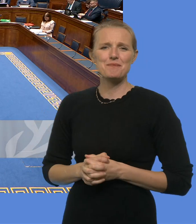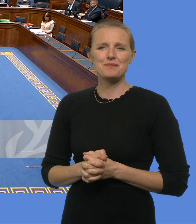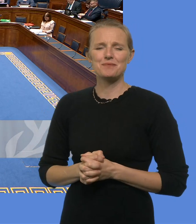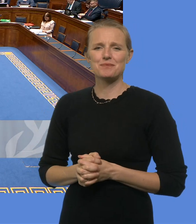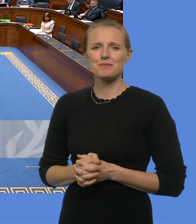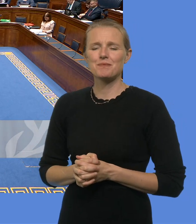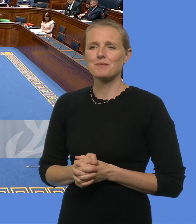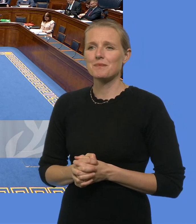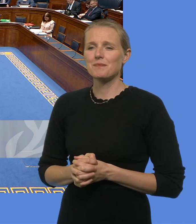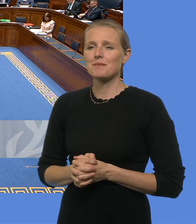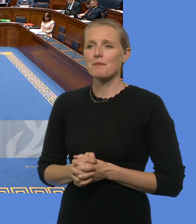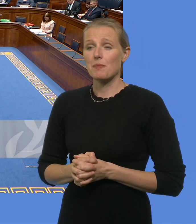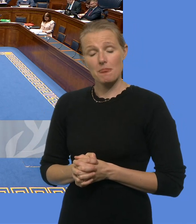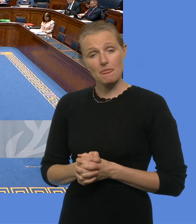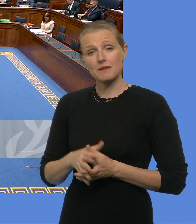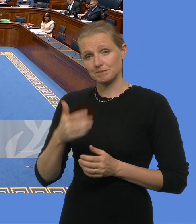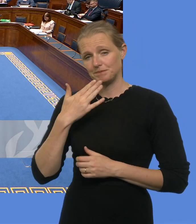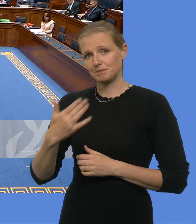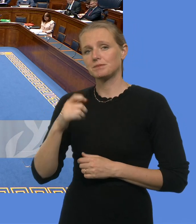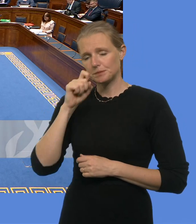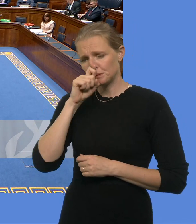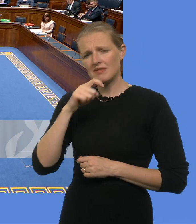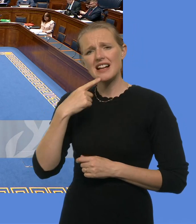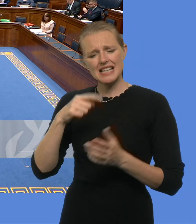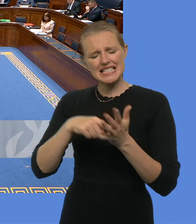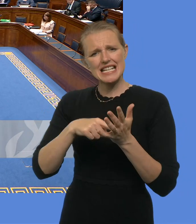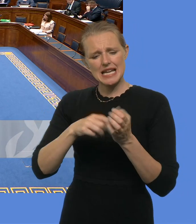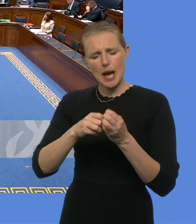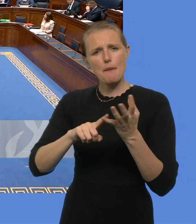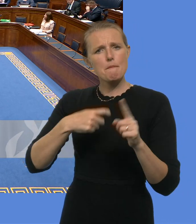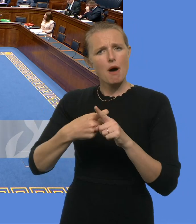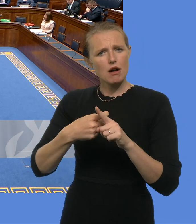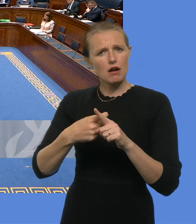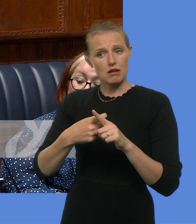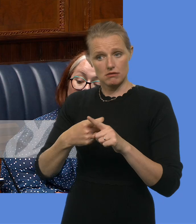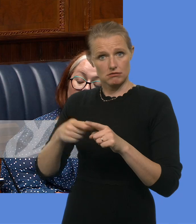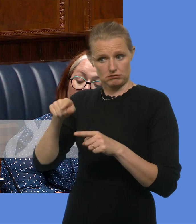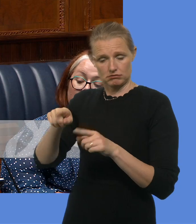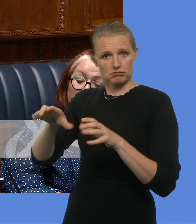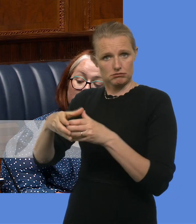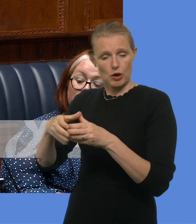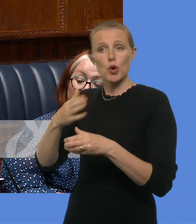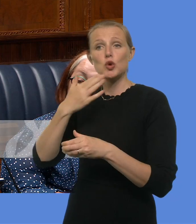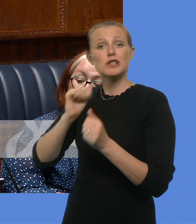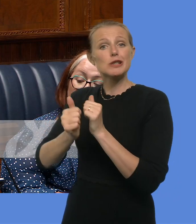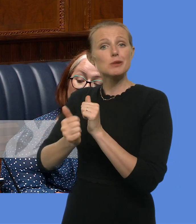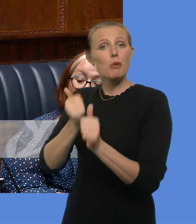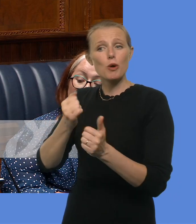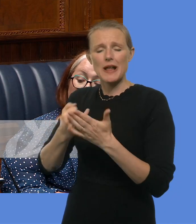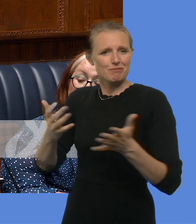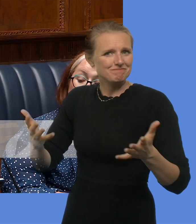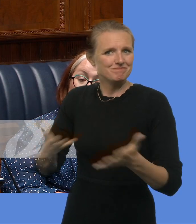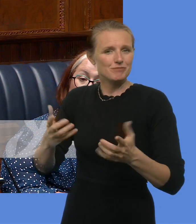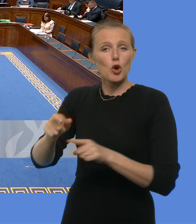Mr. Speaker, can the Deputy First Minister give us an update on how TBOC is using sport to help develop positive community relations throughout Northern Ireland?